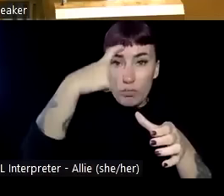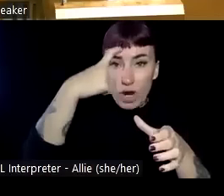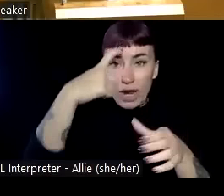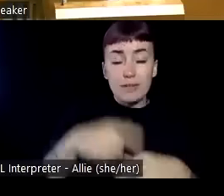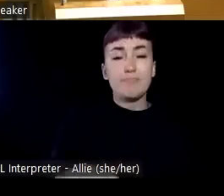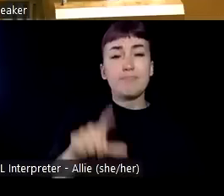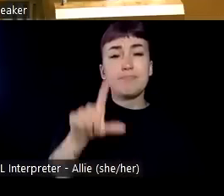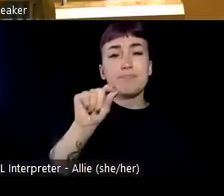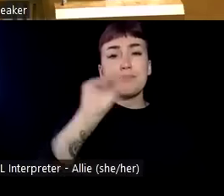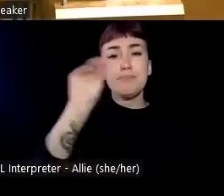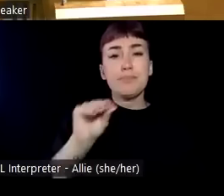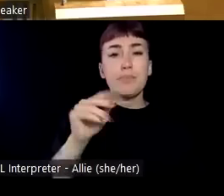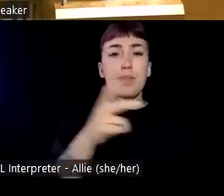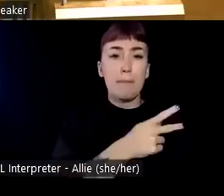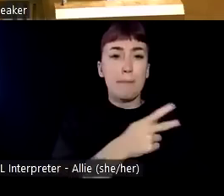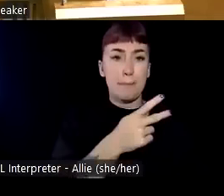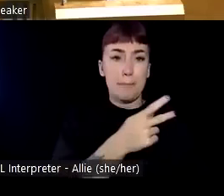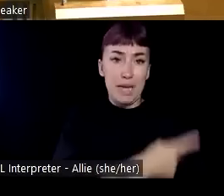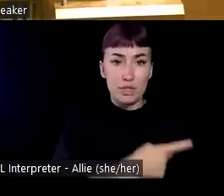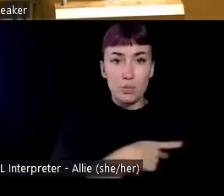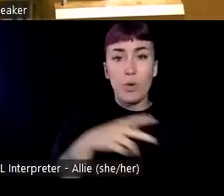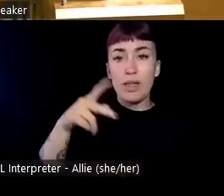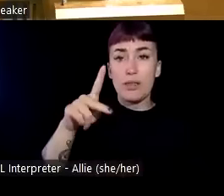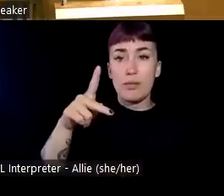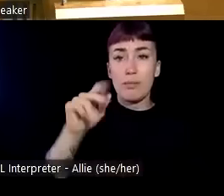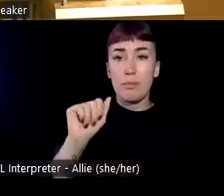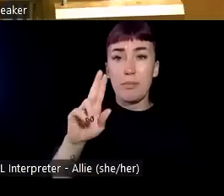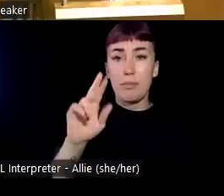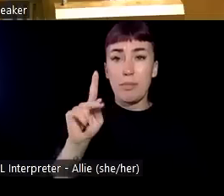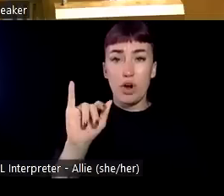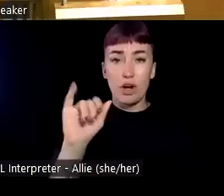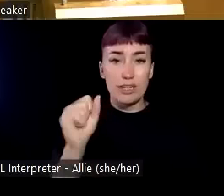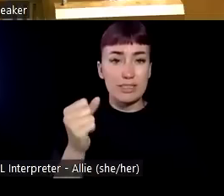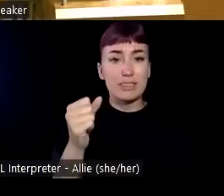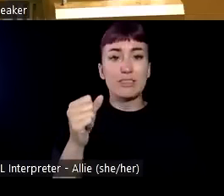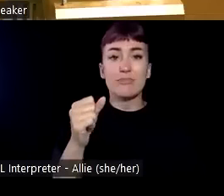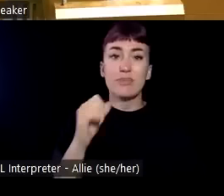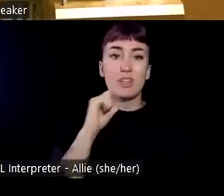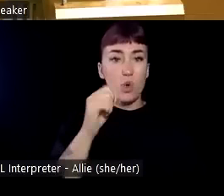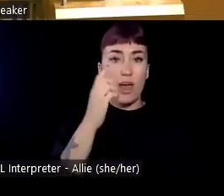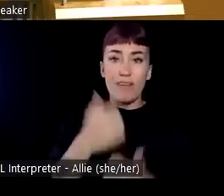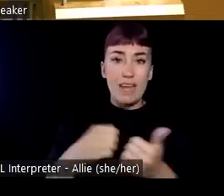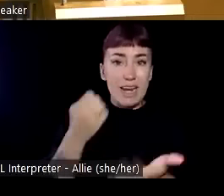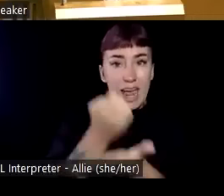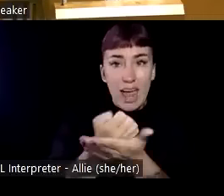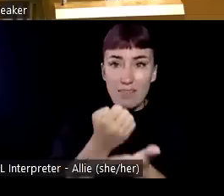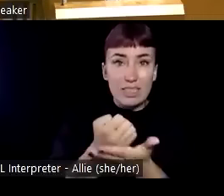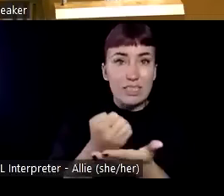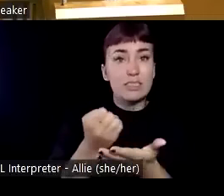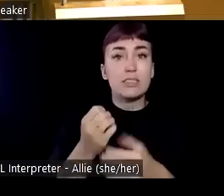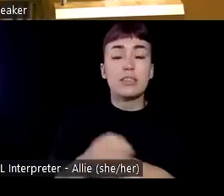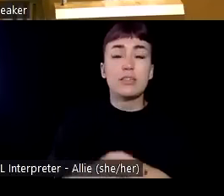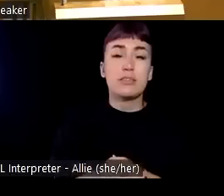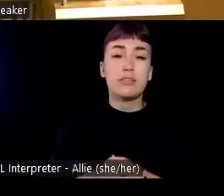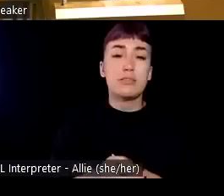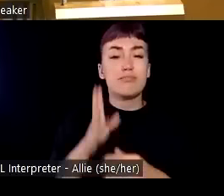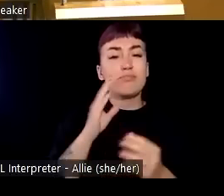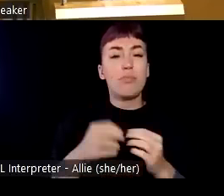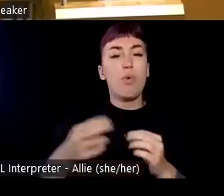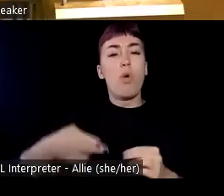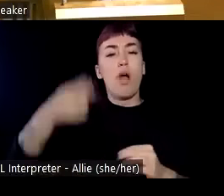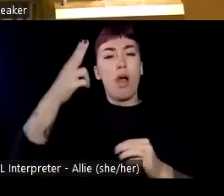20% of patients with Parkinson's disease don't have any evidence of alpha-synuclein. And this is much higher when we delve into